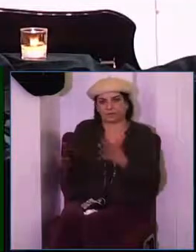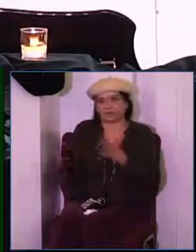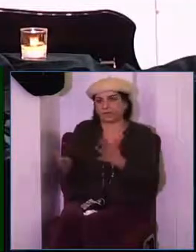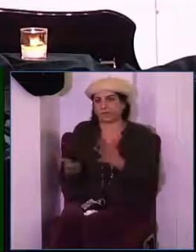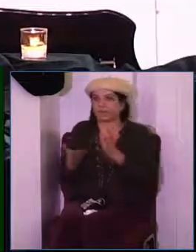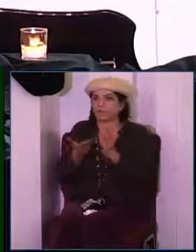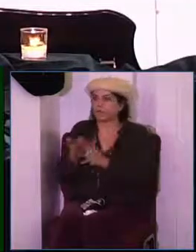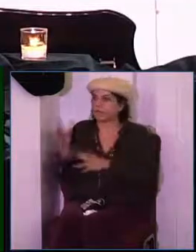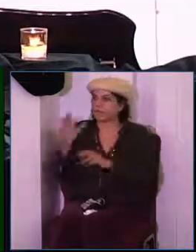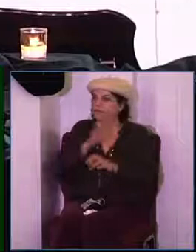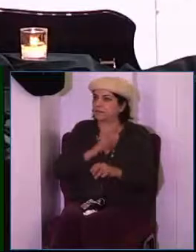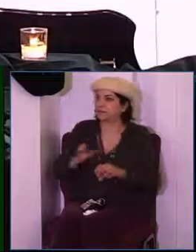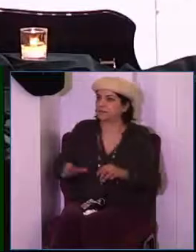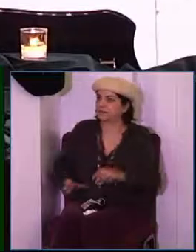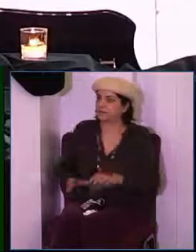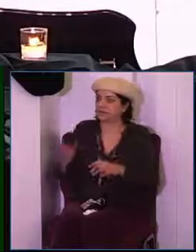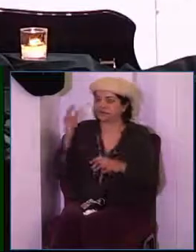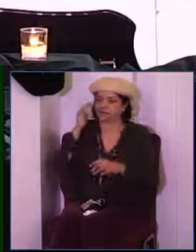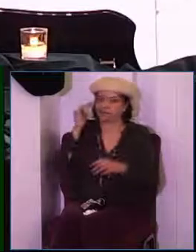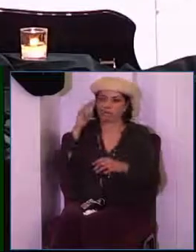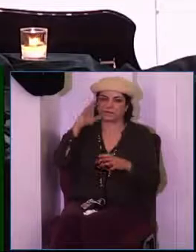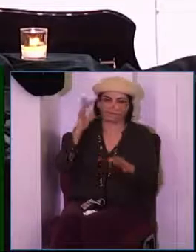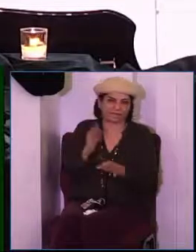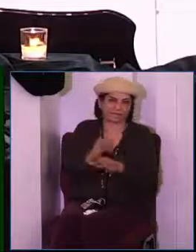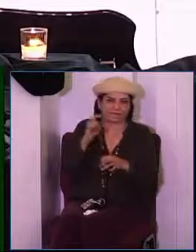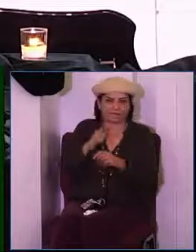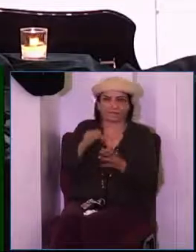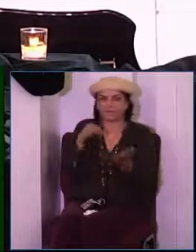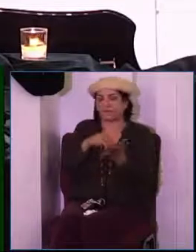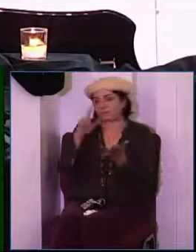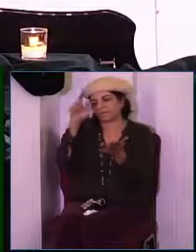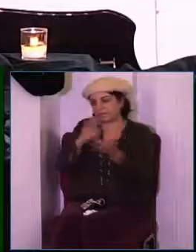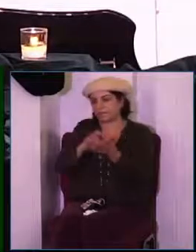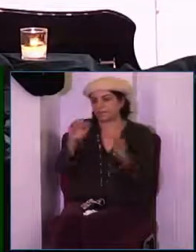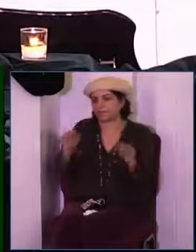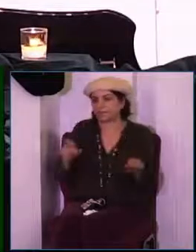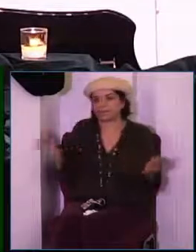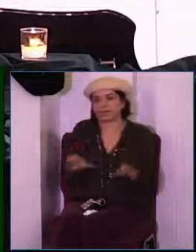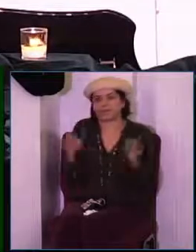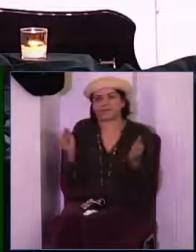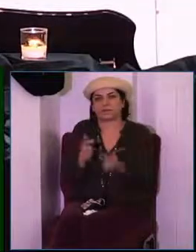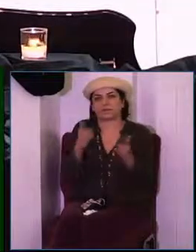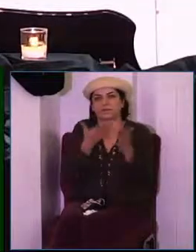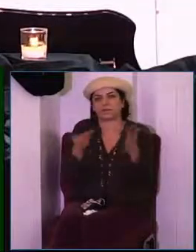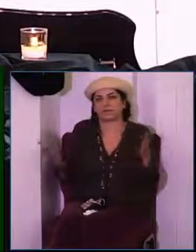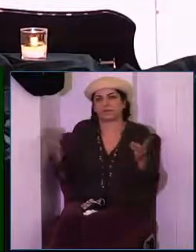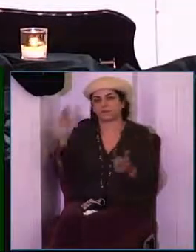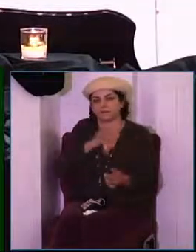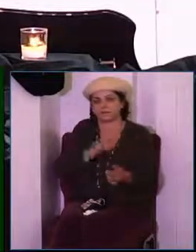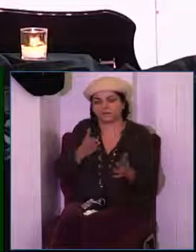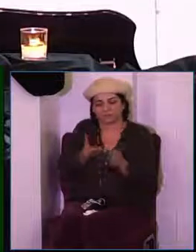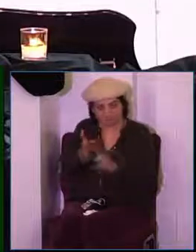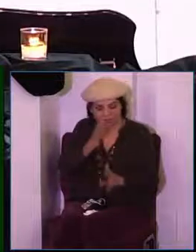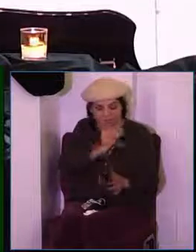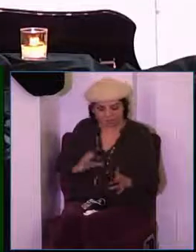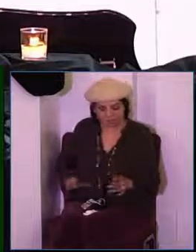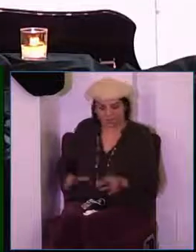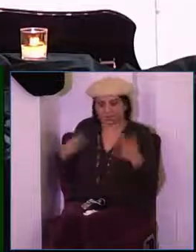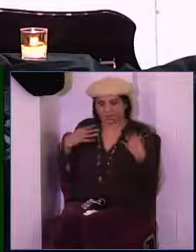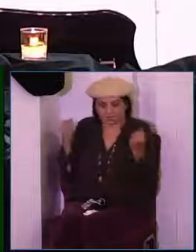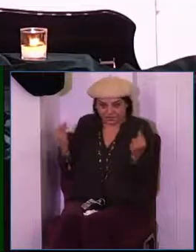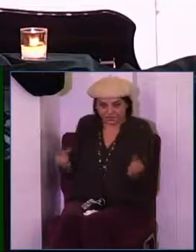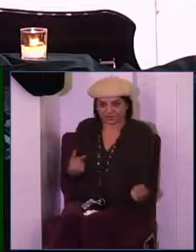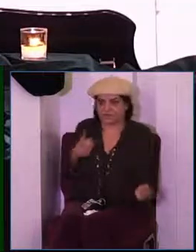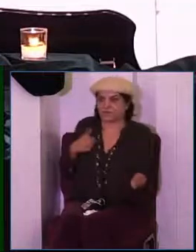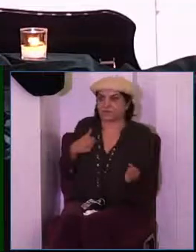I know faith, standing and believing, I can do all things through Christ who